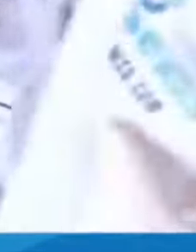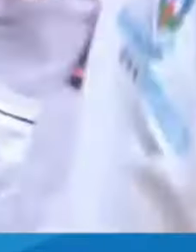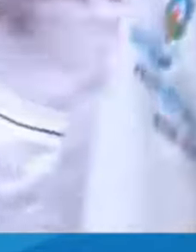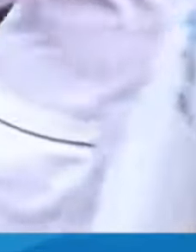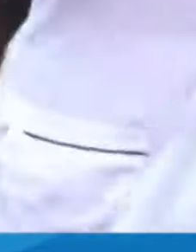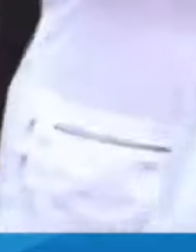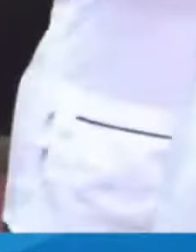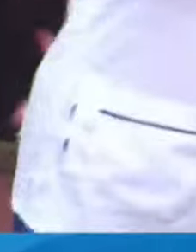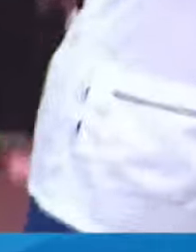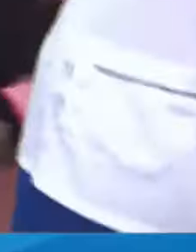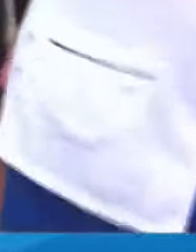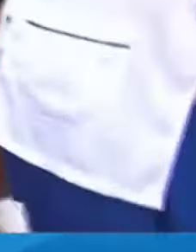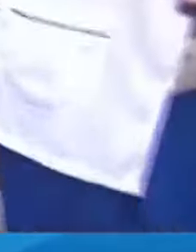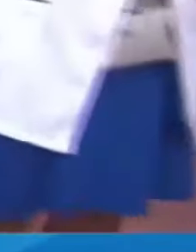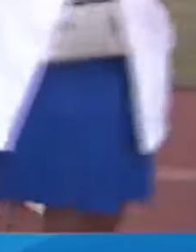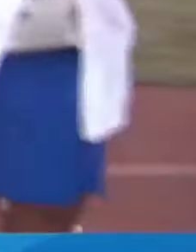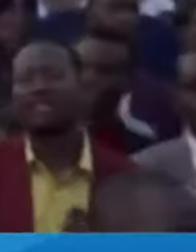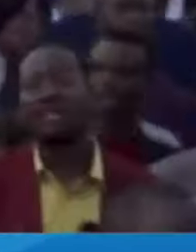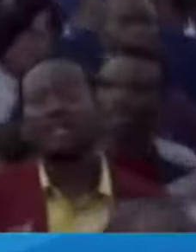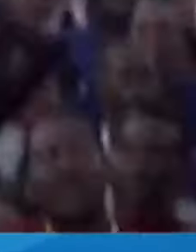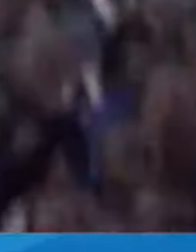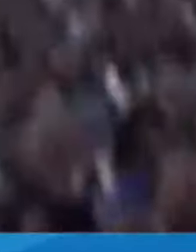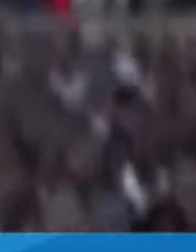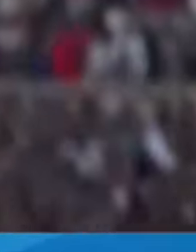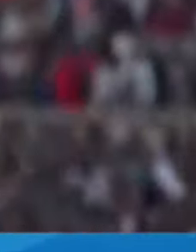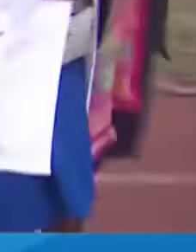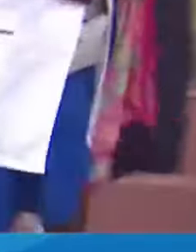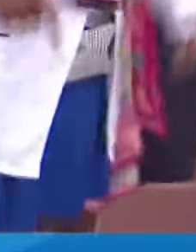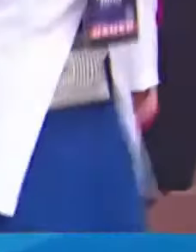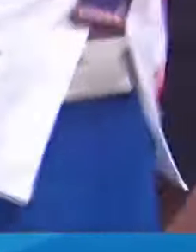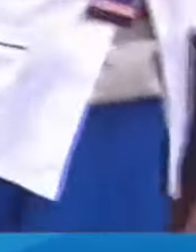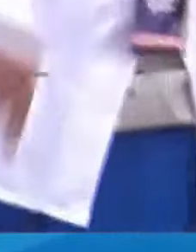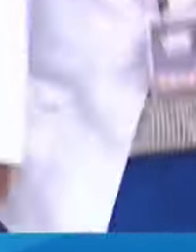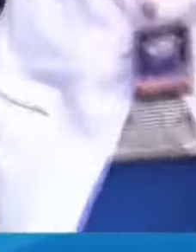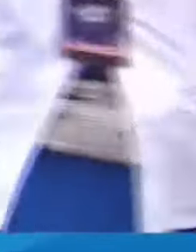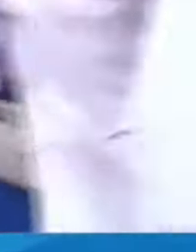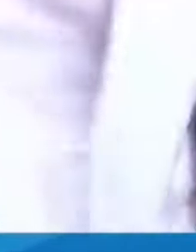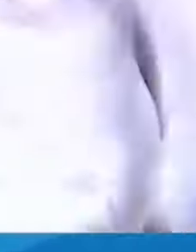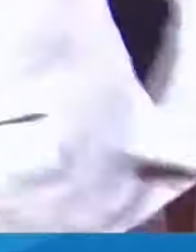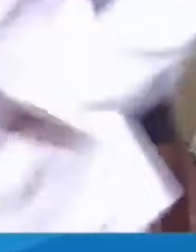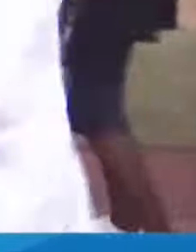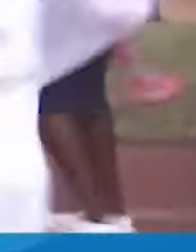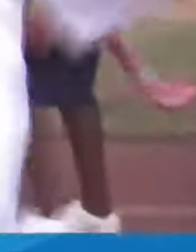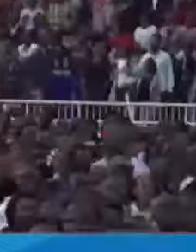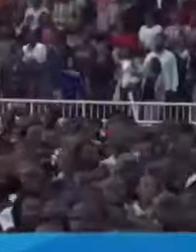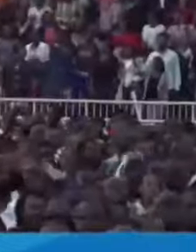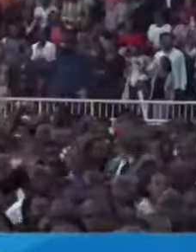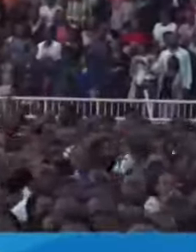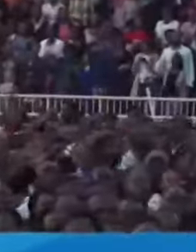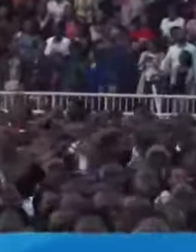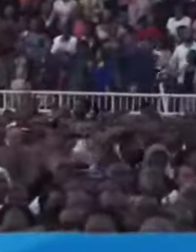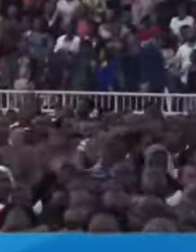am glor I am am beautiful